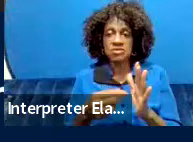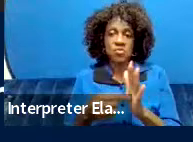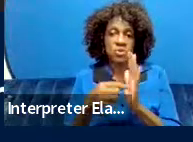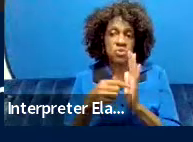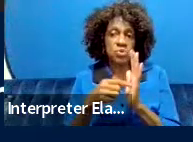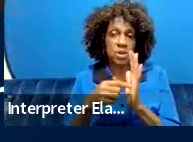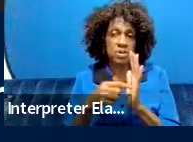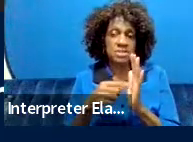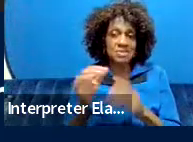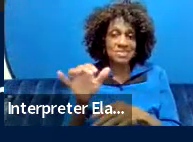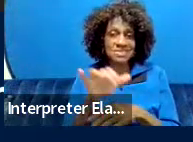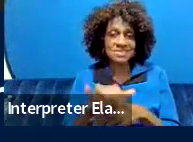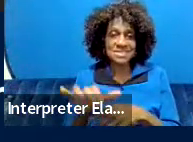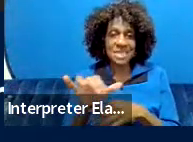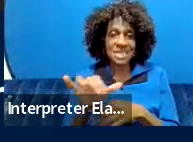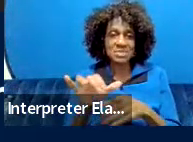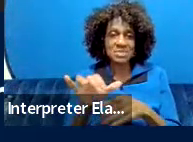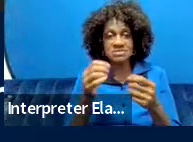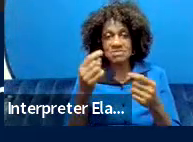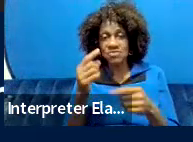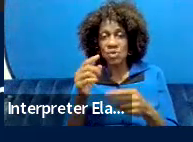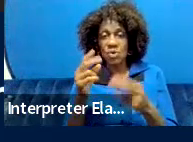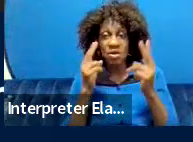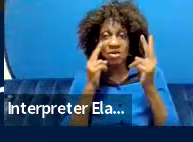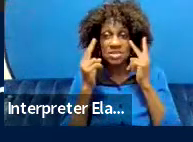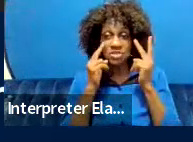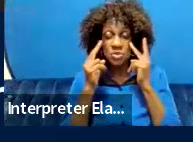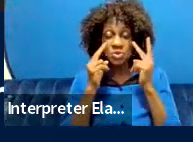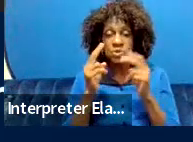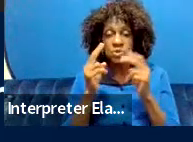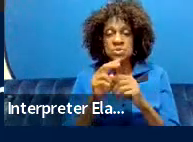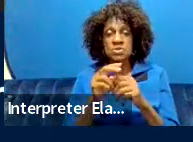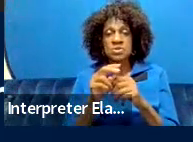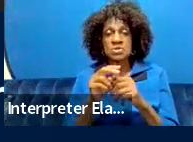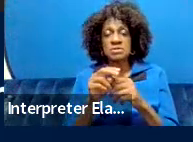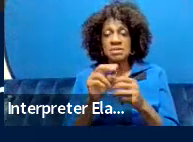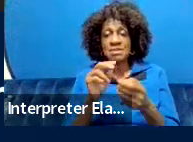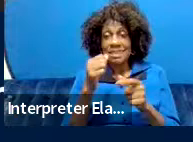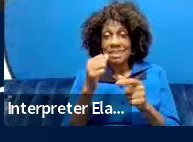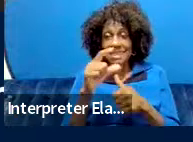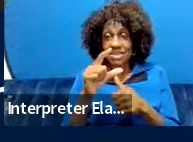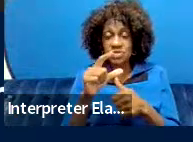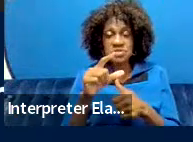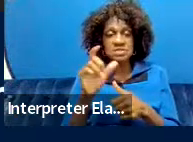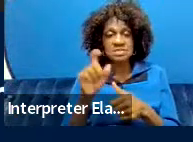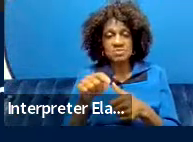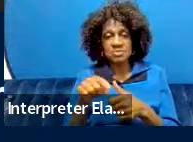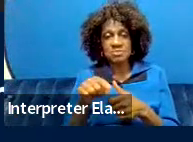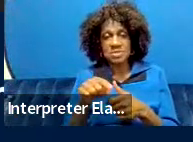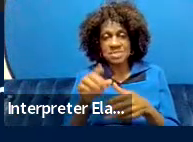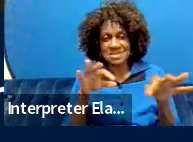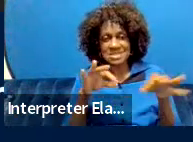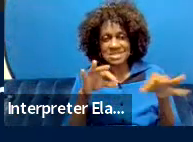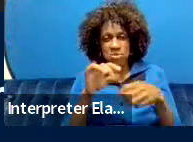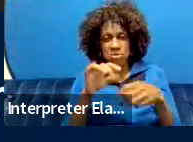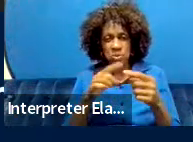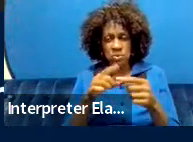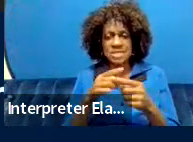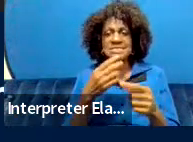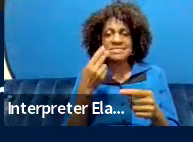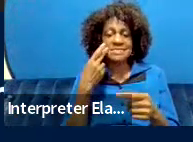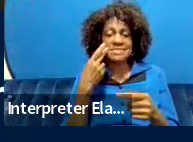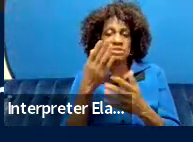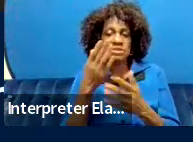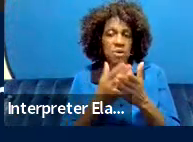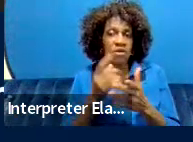are the same as requirements for visual characters, these requirements will be covered when we get to the section